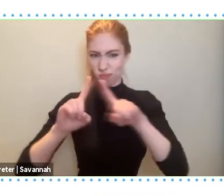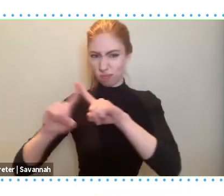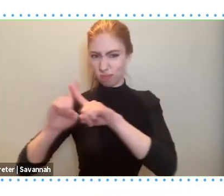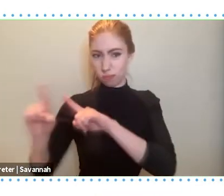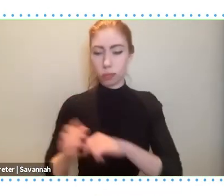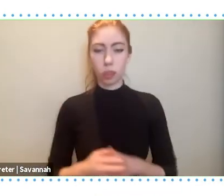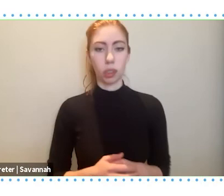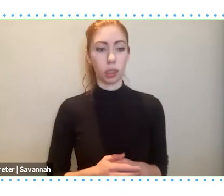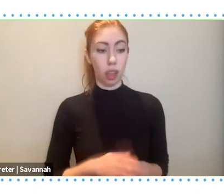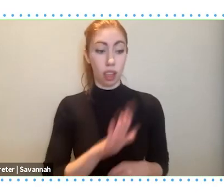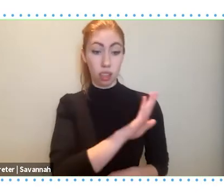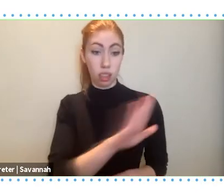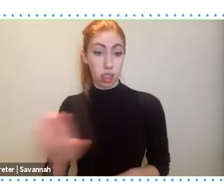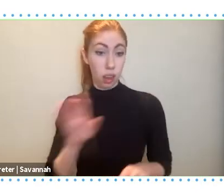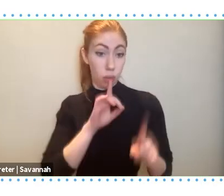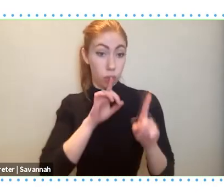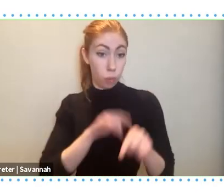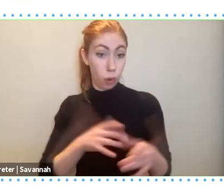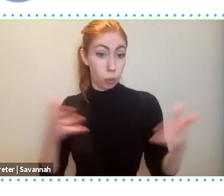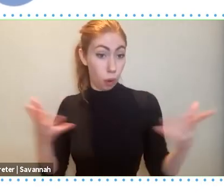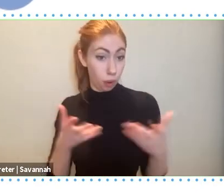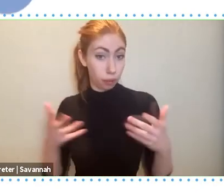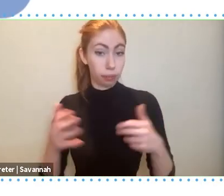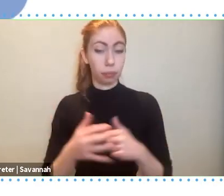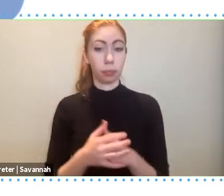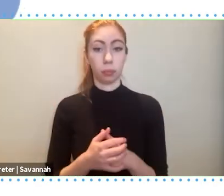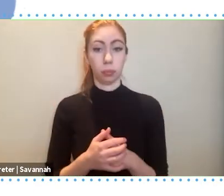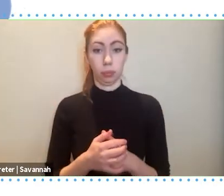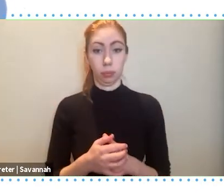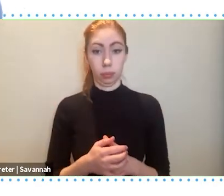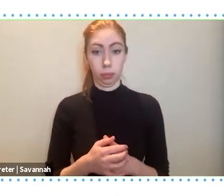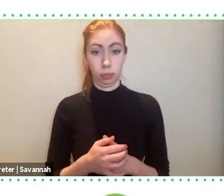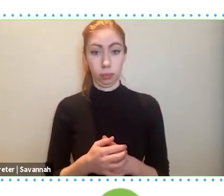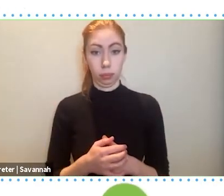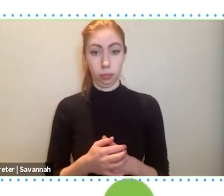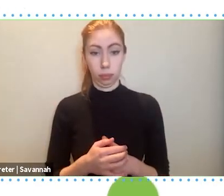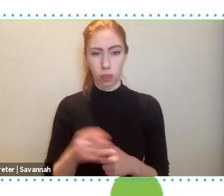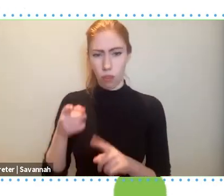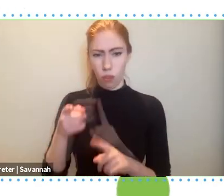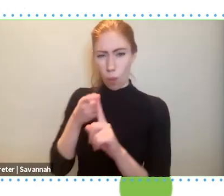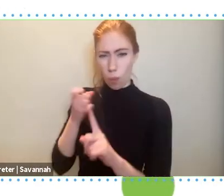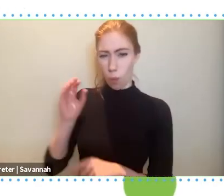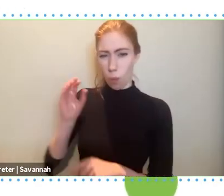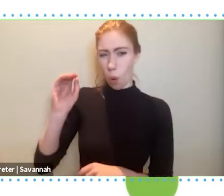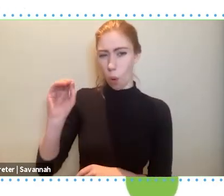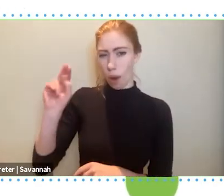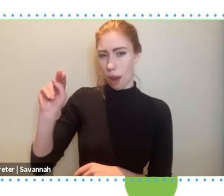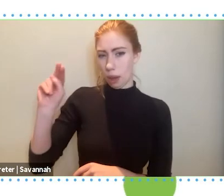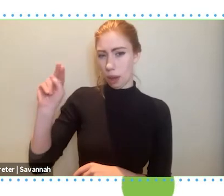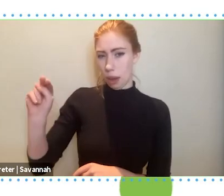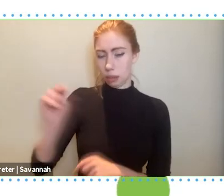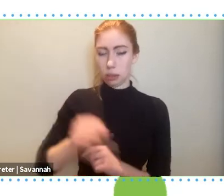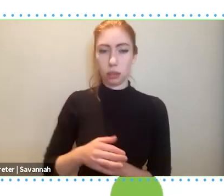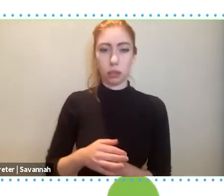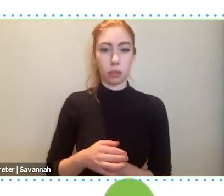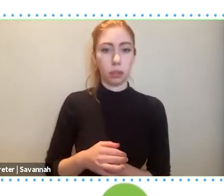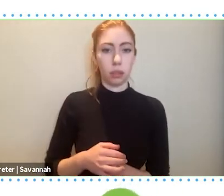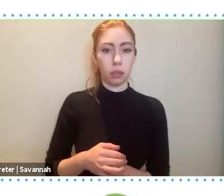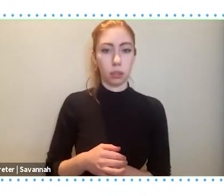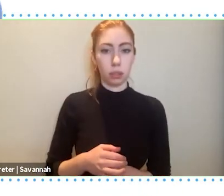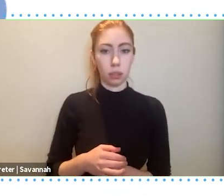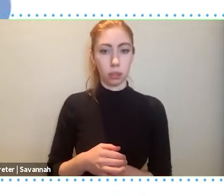one of the pieces of research that actually another one that came out of ONN was they did a research with, it was a